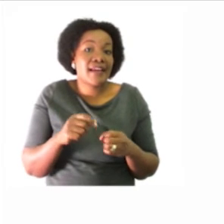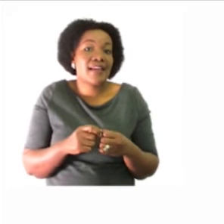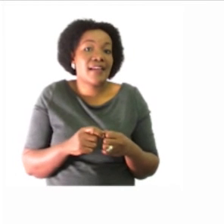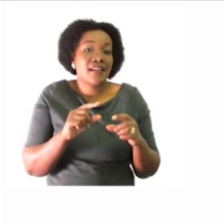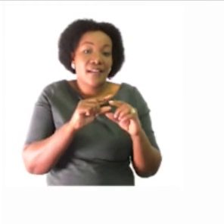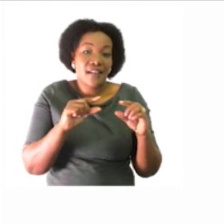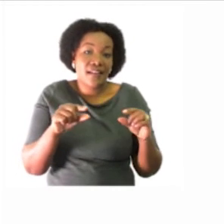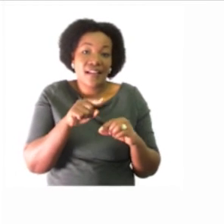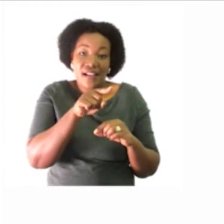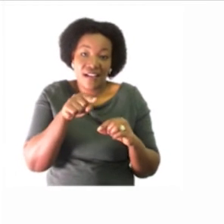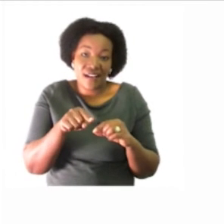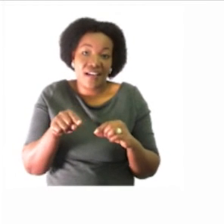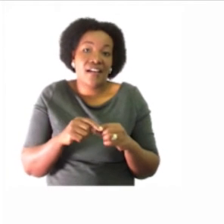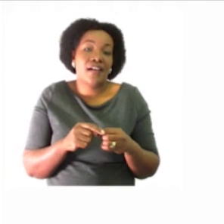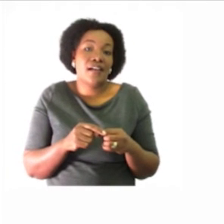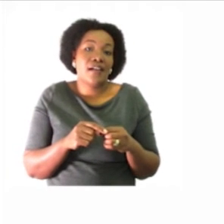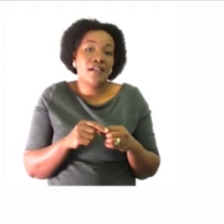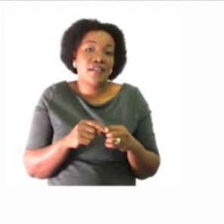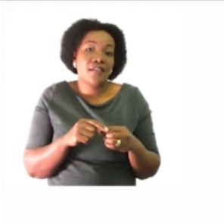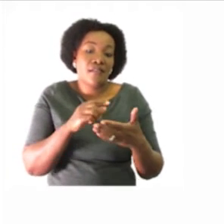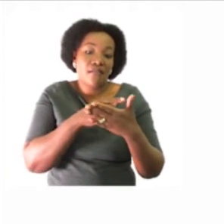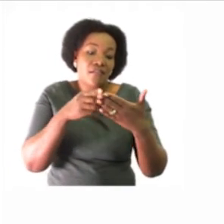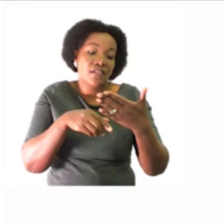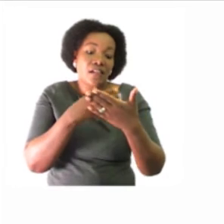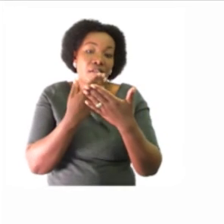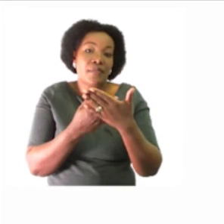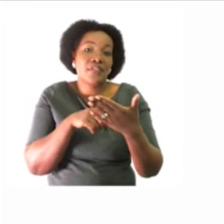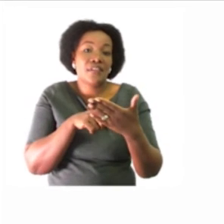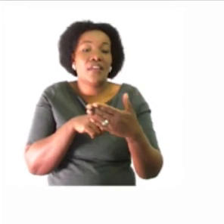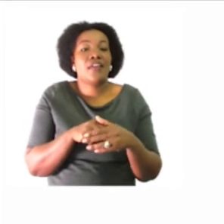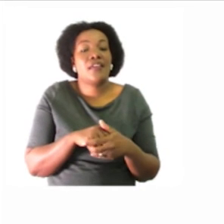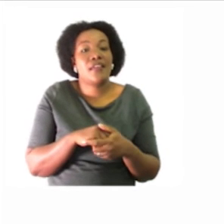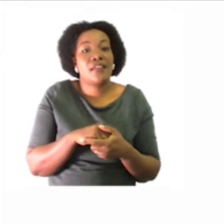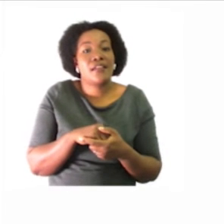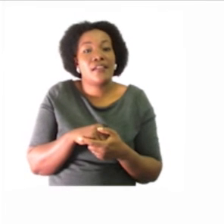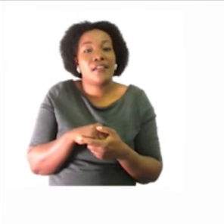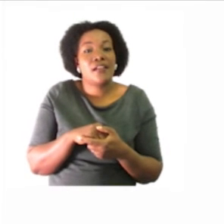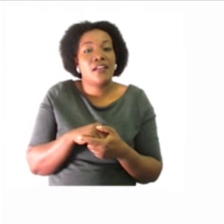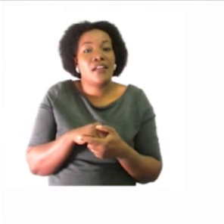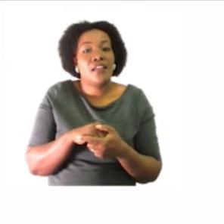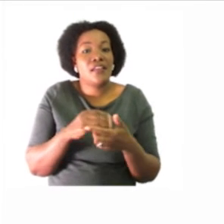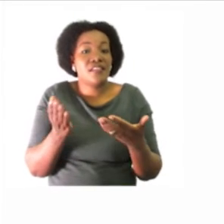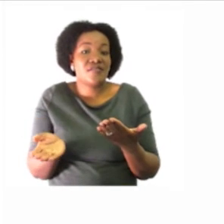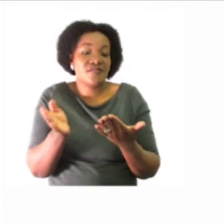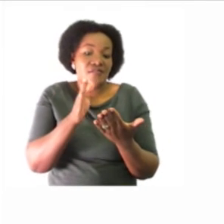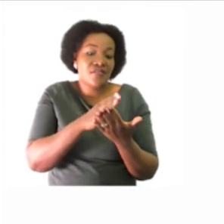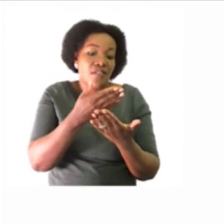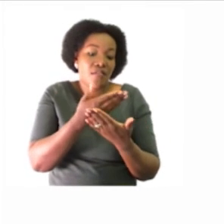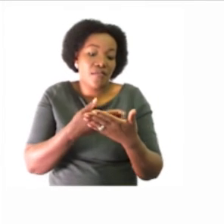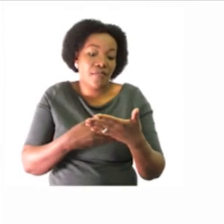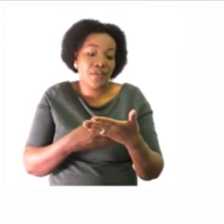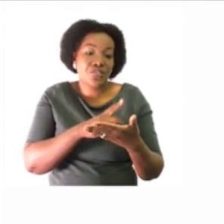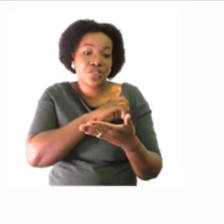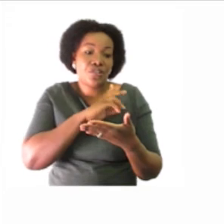of all the pictures there, of each picture there. Sorry about that. I would like for us to turn to page 12.